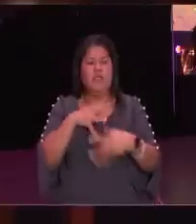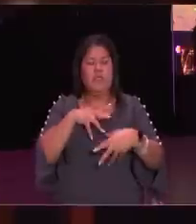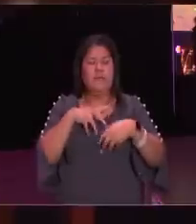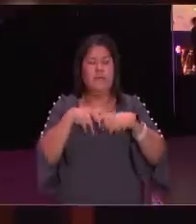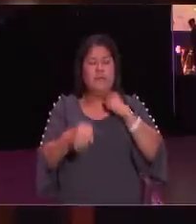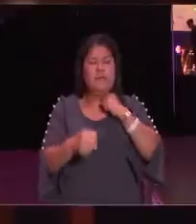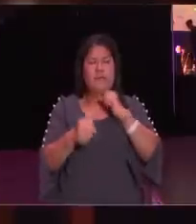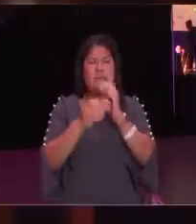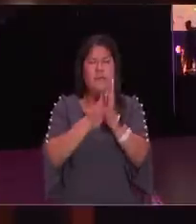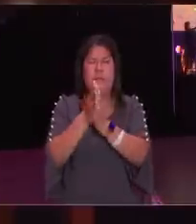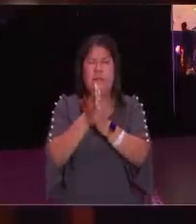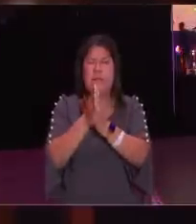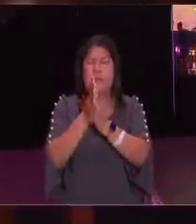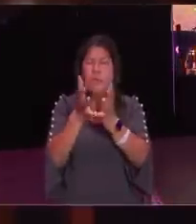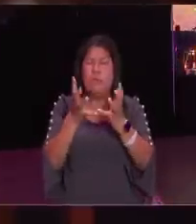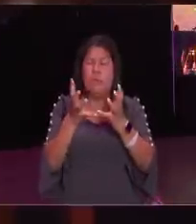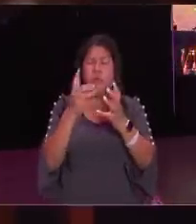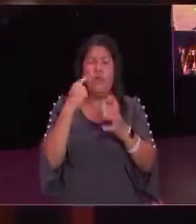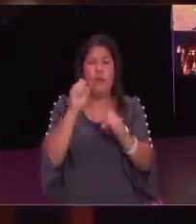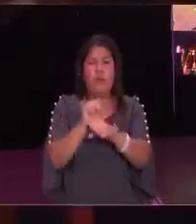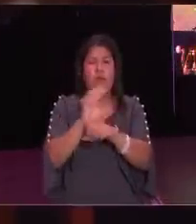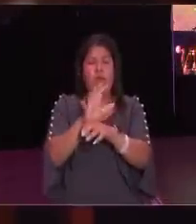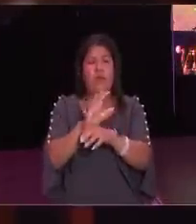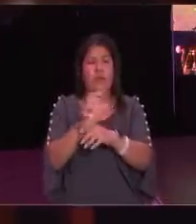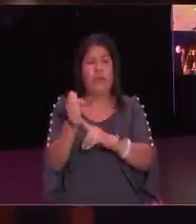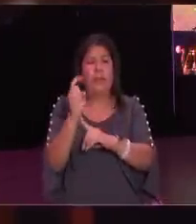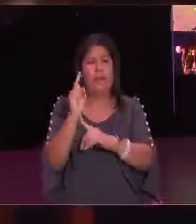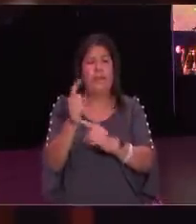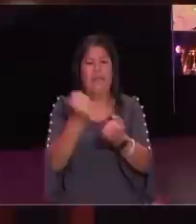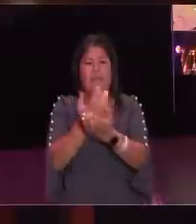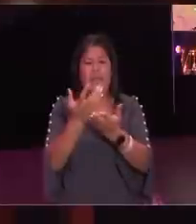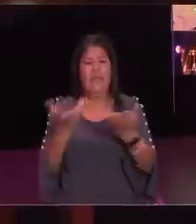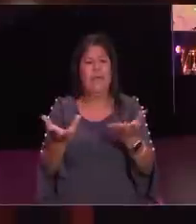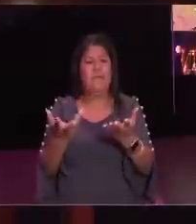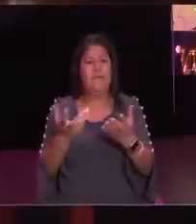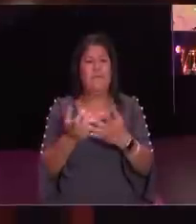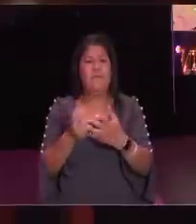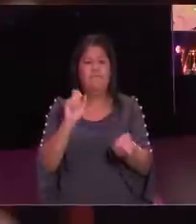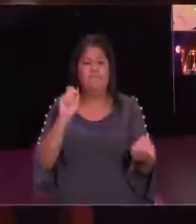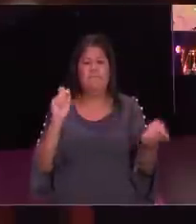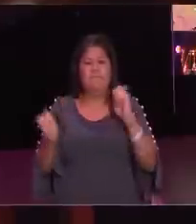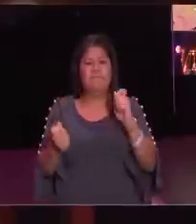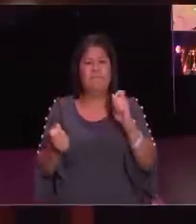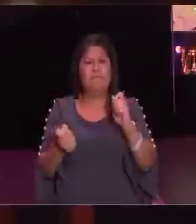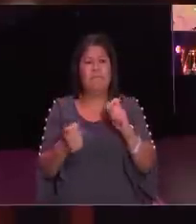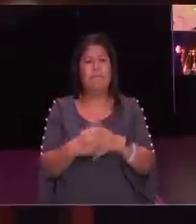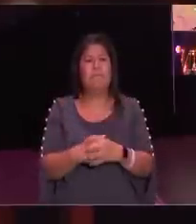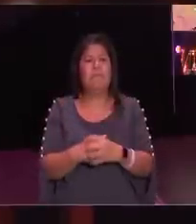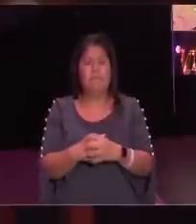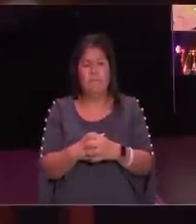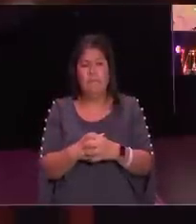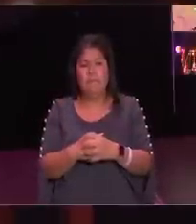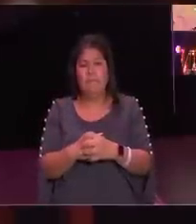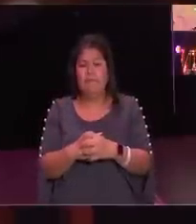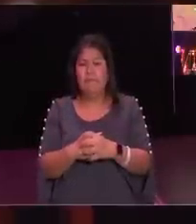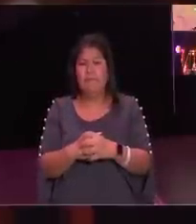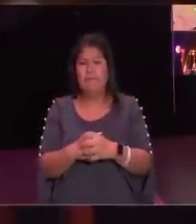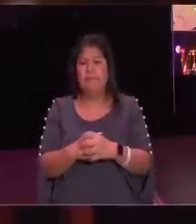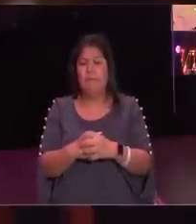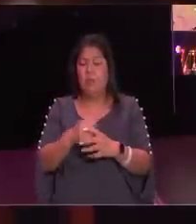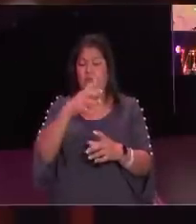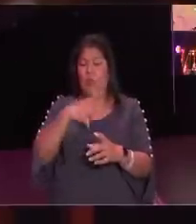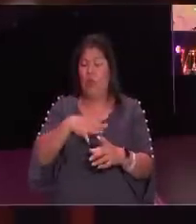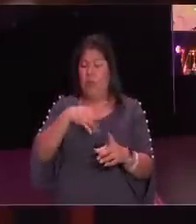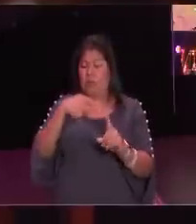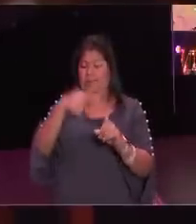gut-wrenching plea for a miracle. In a moment, everything changed. Although this